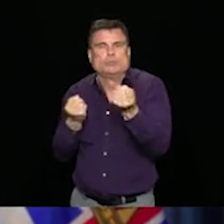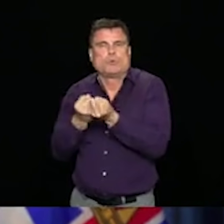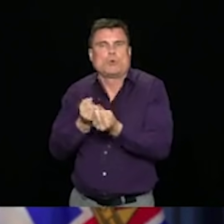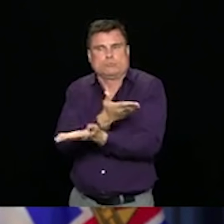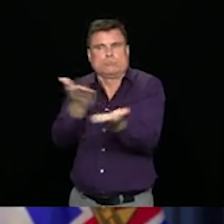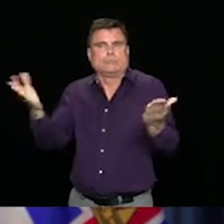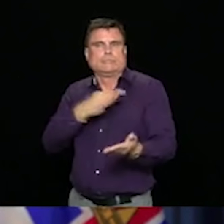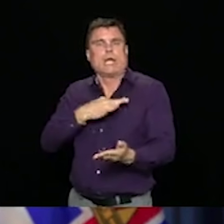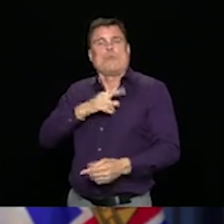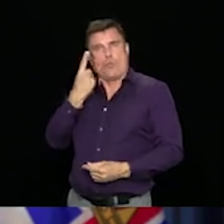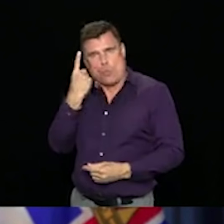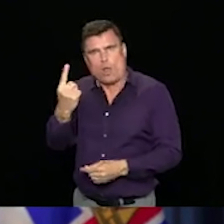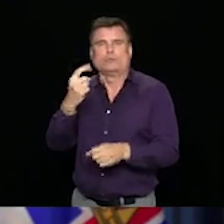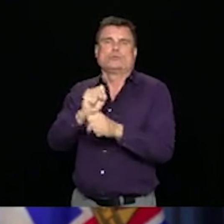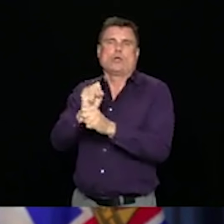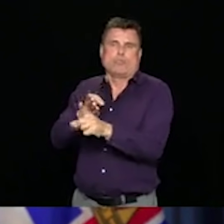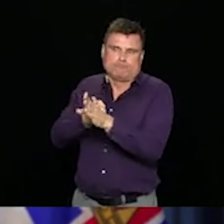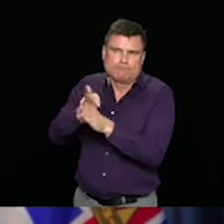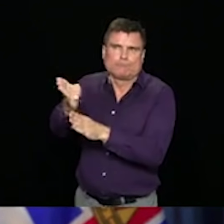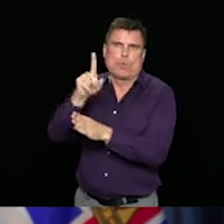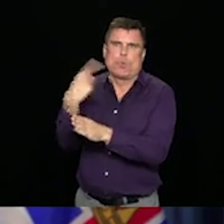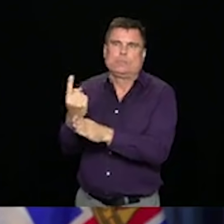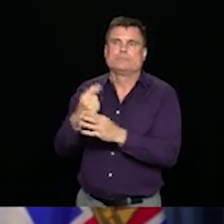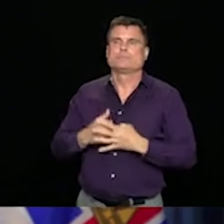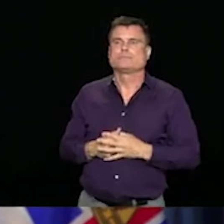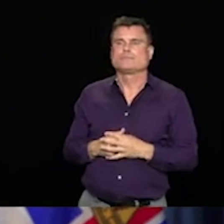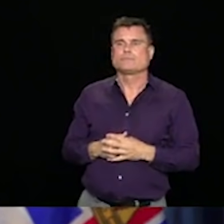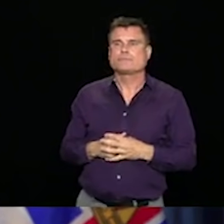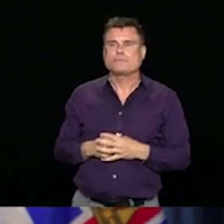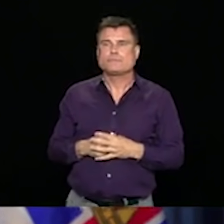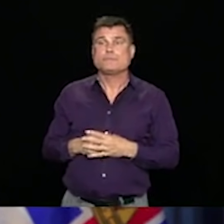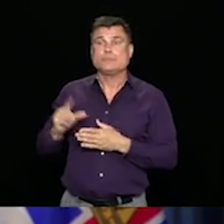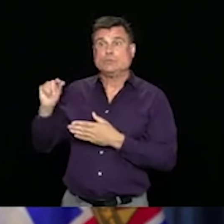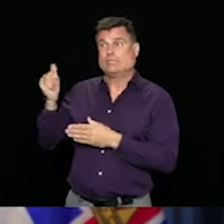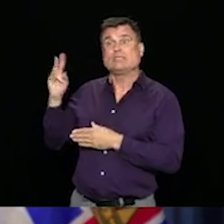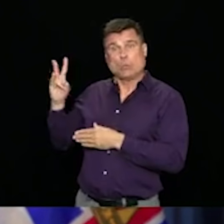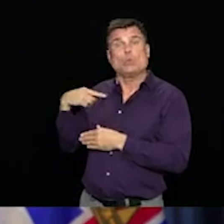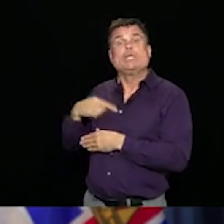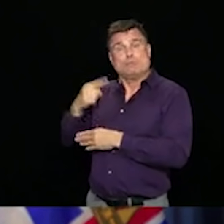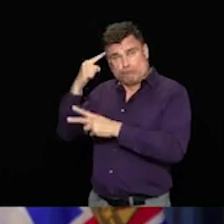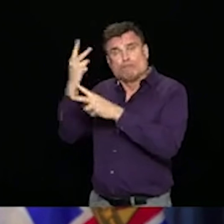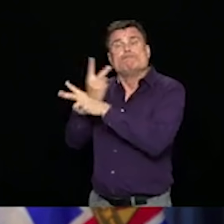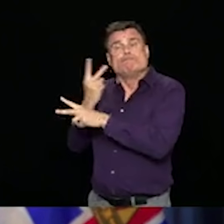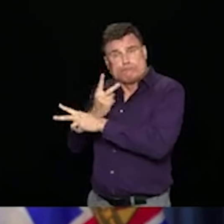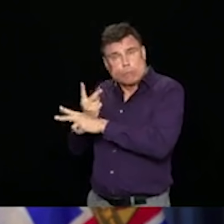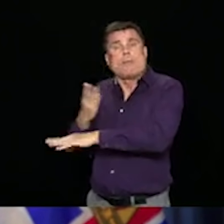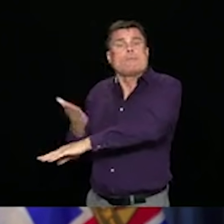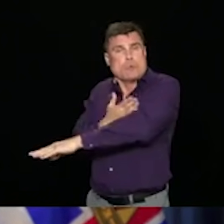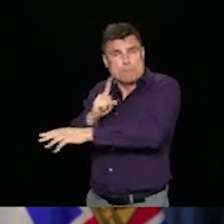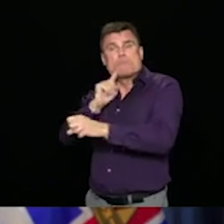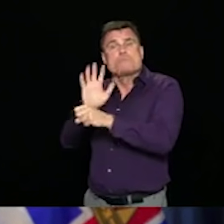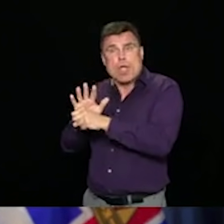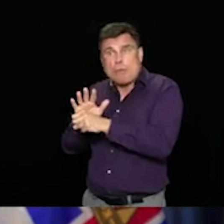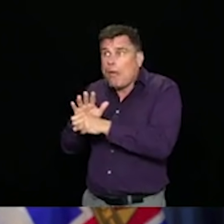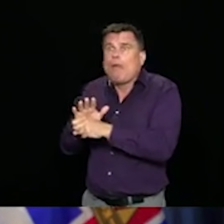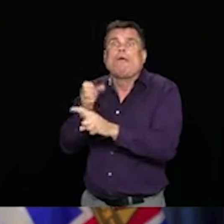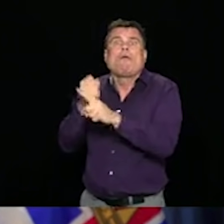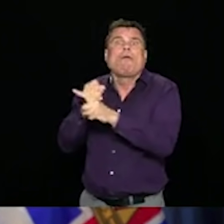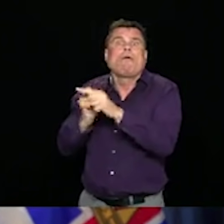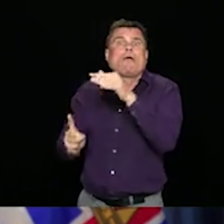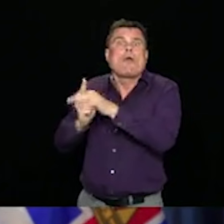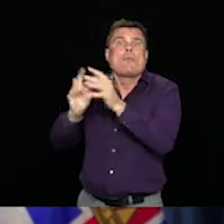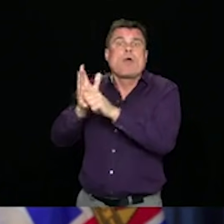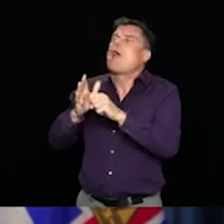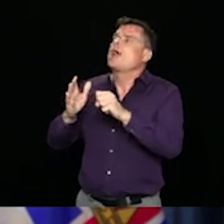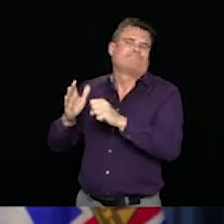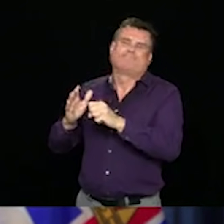in 2017, the move to ensure that healthcare workers were treated fairly with Bill 47 passed unanimously